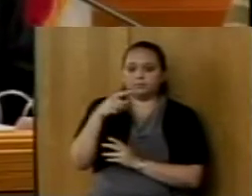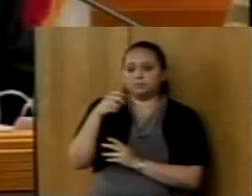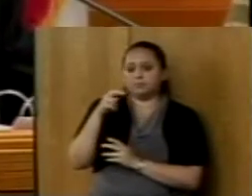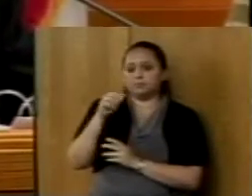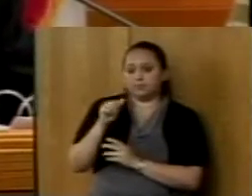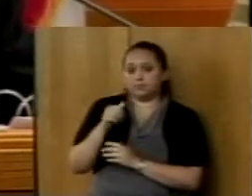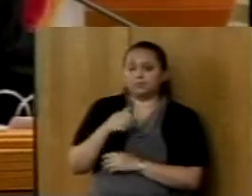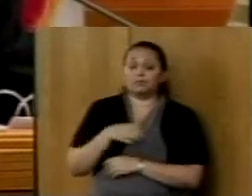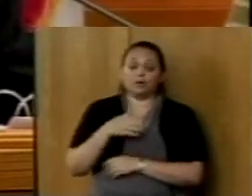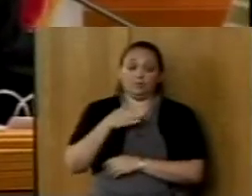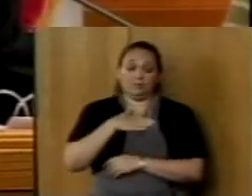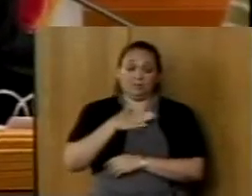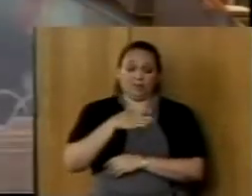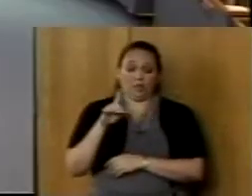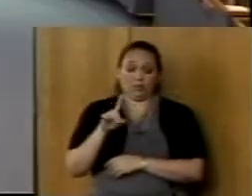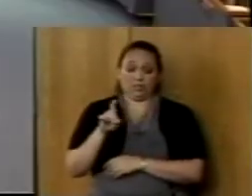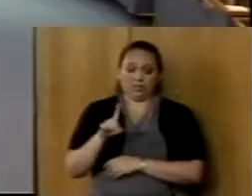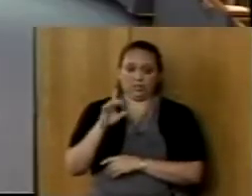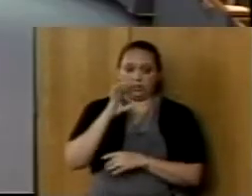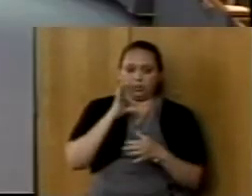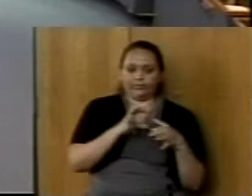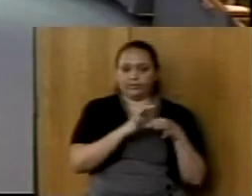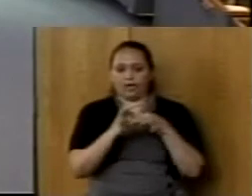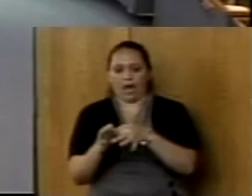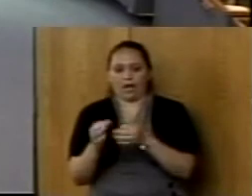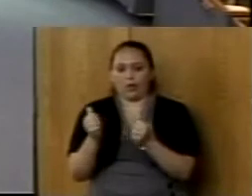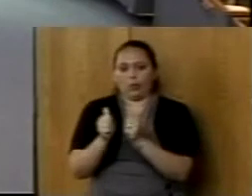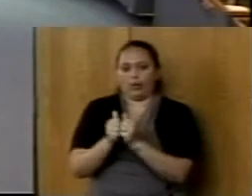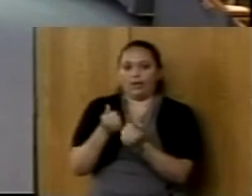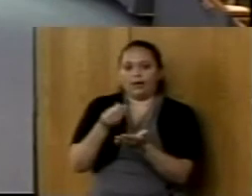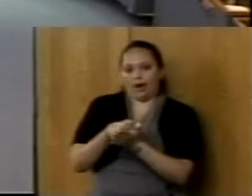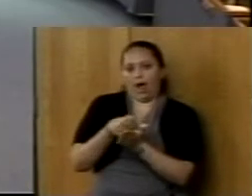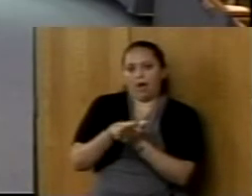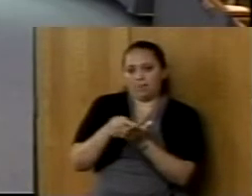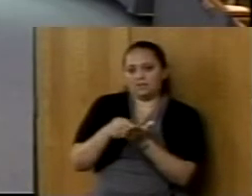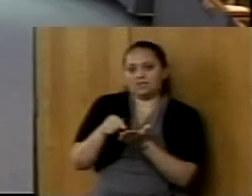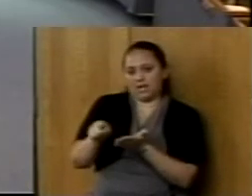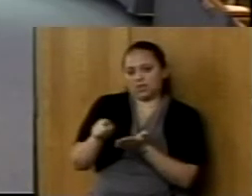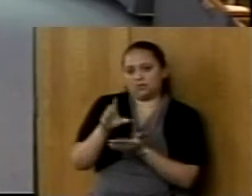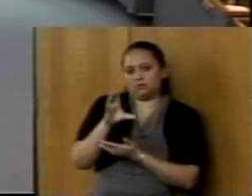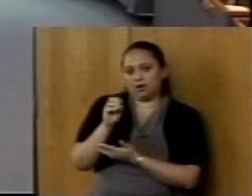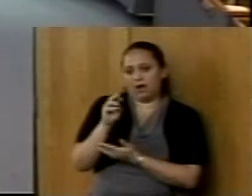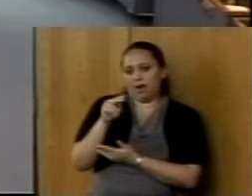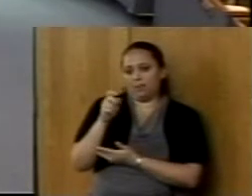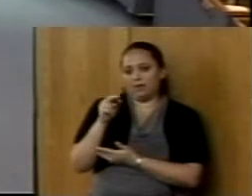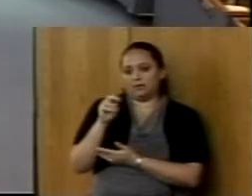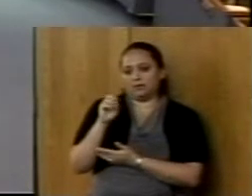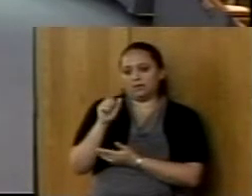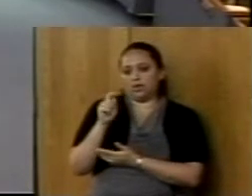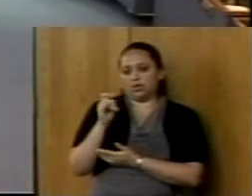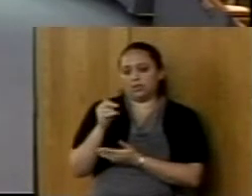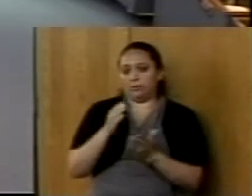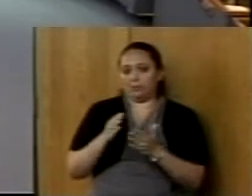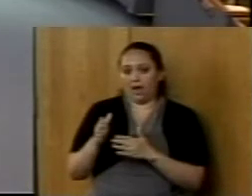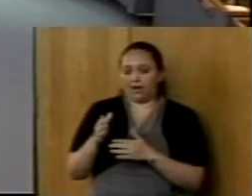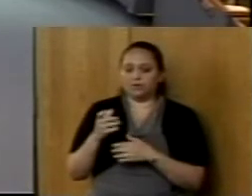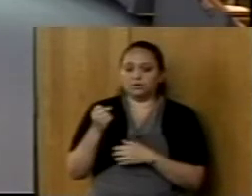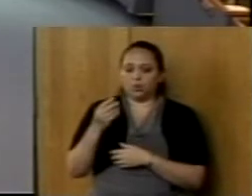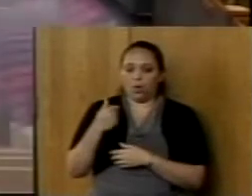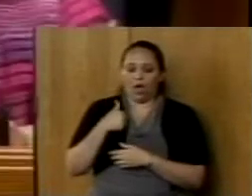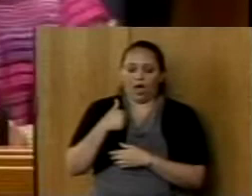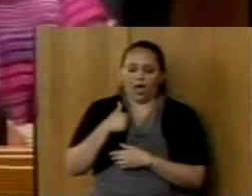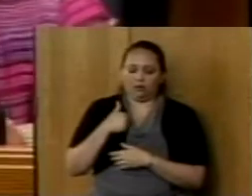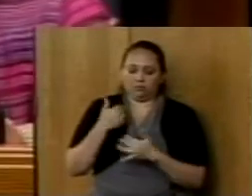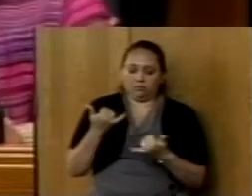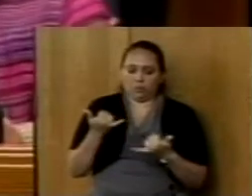question. My question would be, but I guess it would tie into the compensation plan also. That's from what you just told me. So at this point, I will move for these questions to